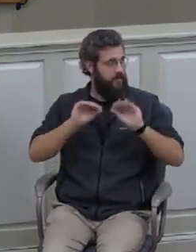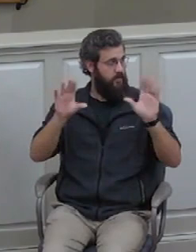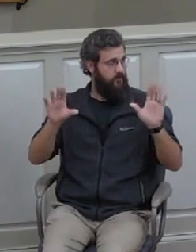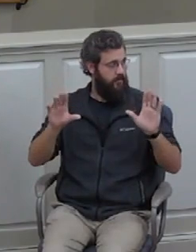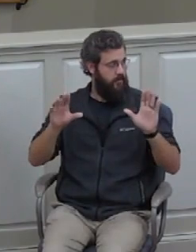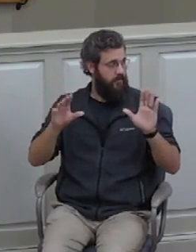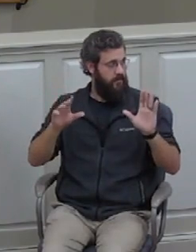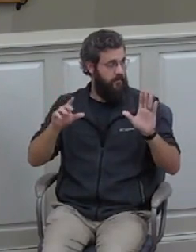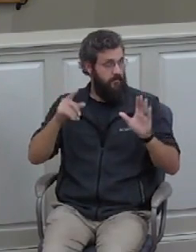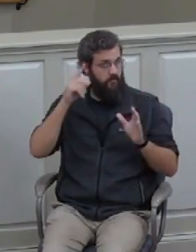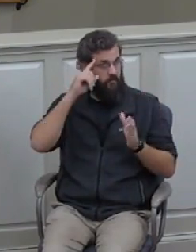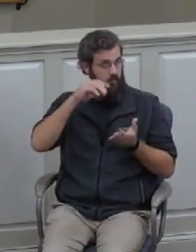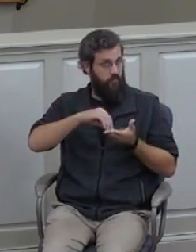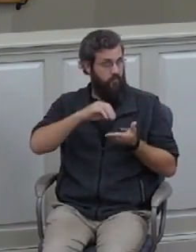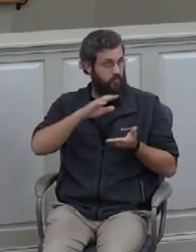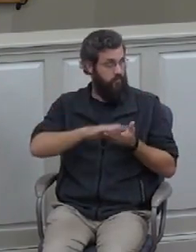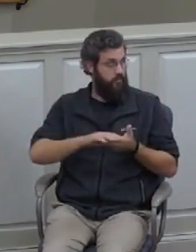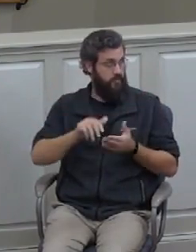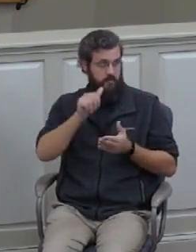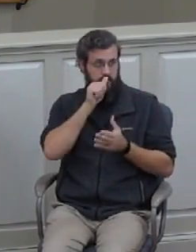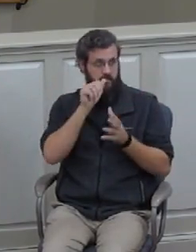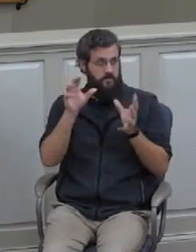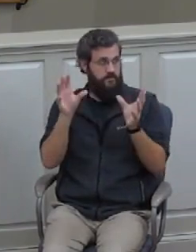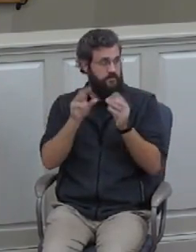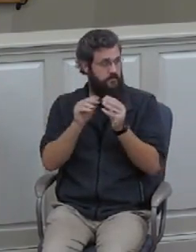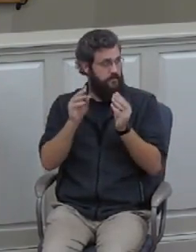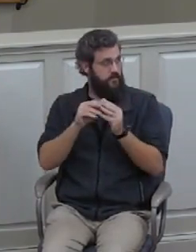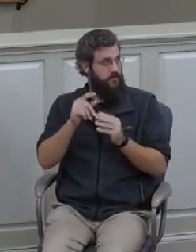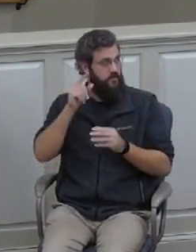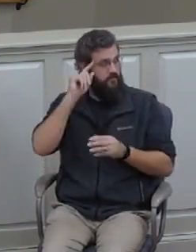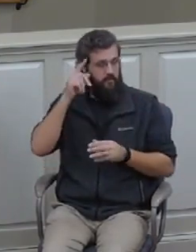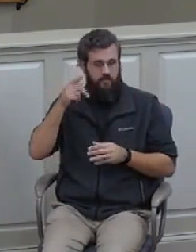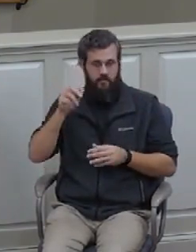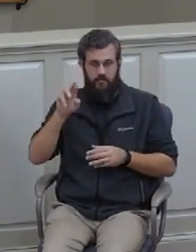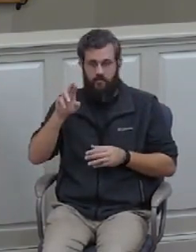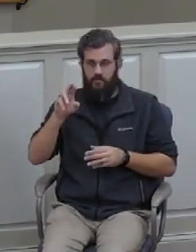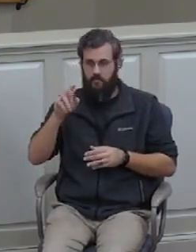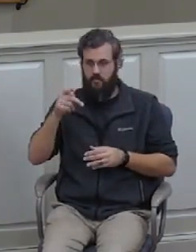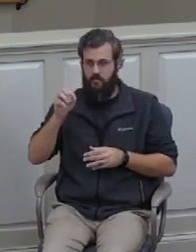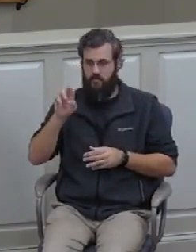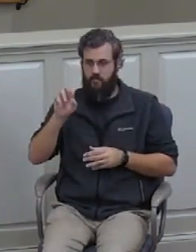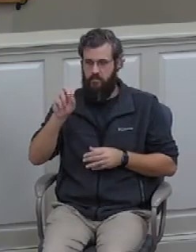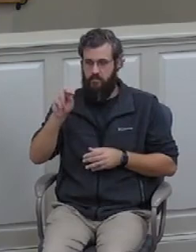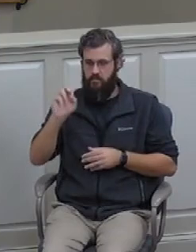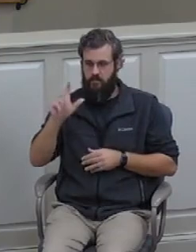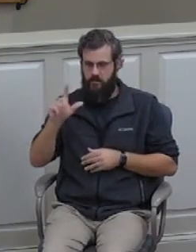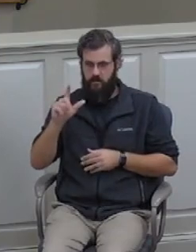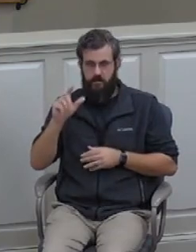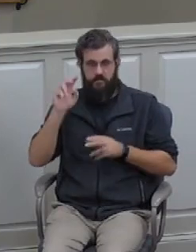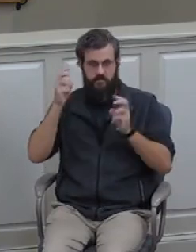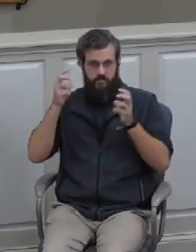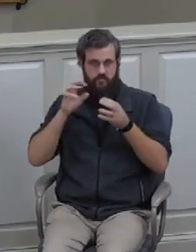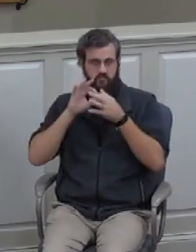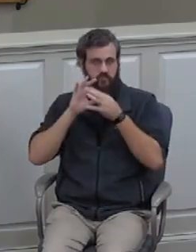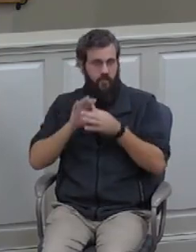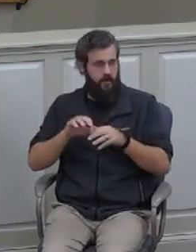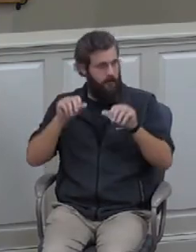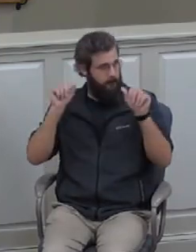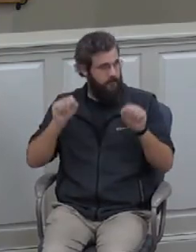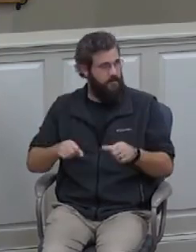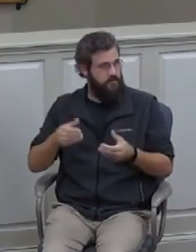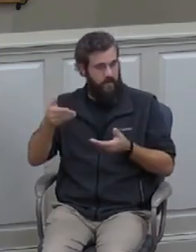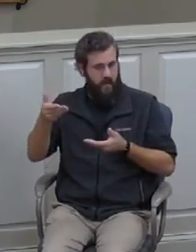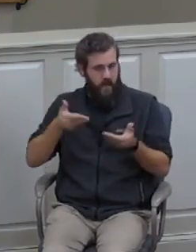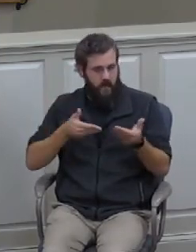Mayor, that the executive session is for a personnel matter regarding potential